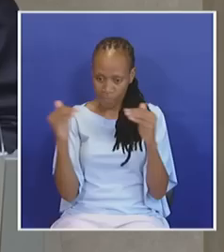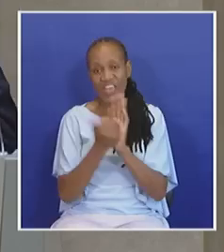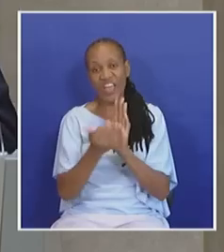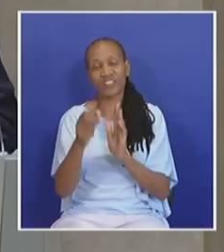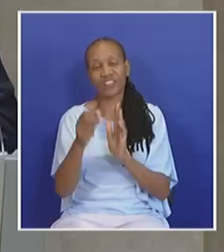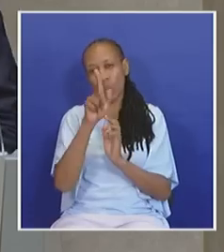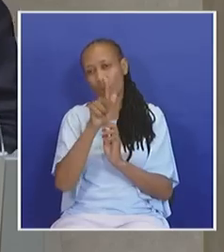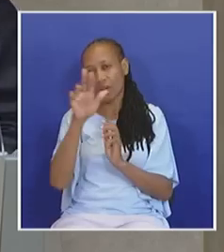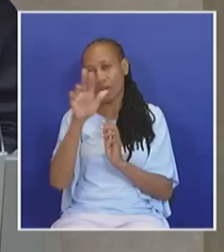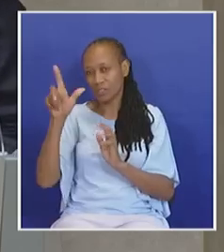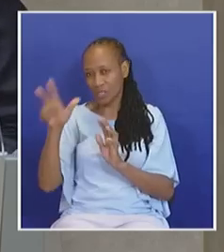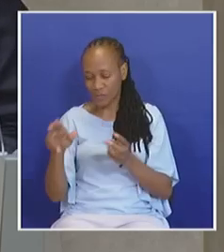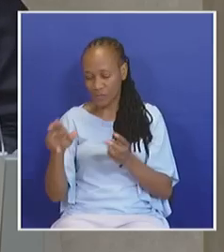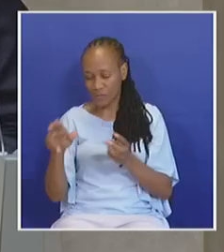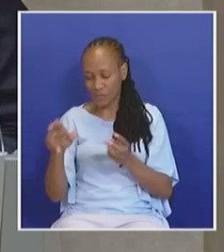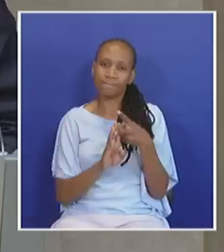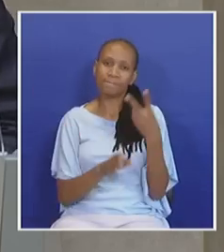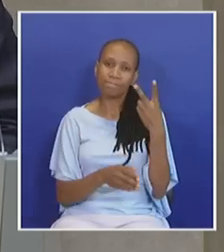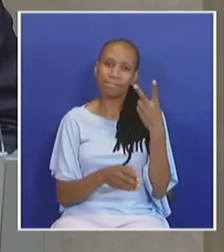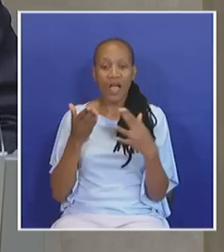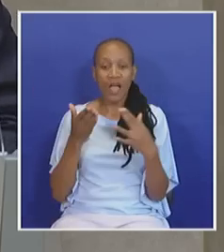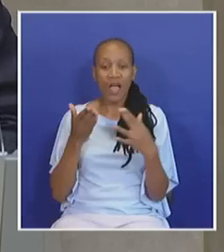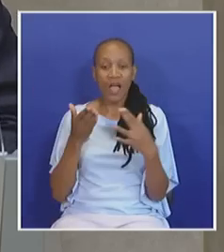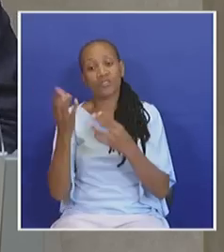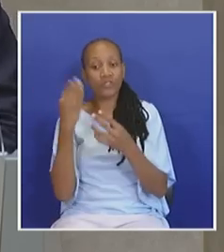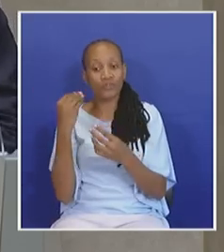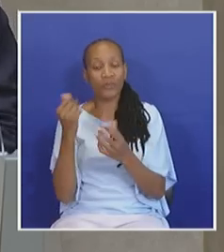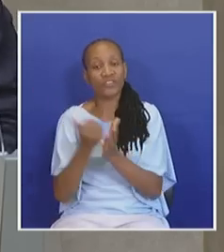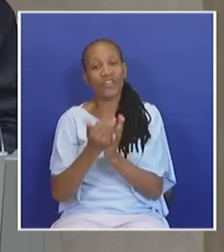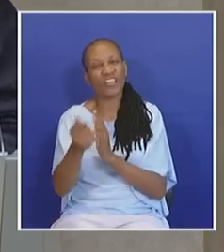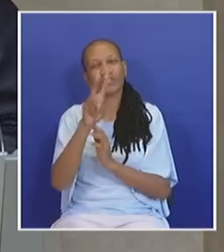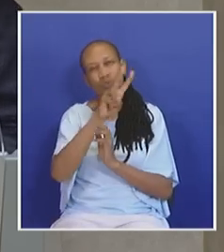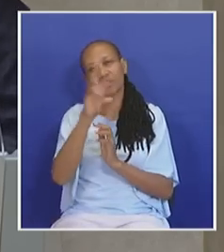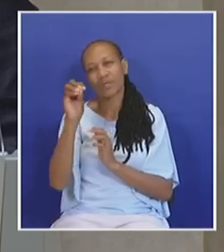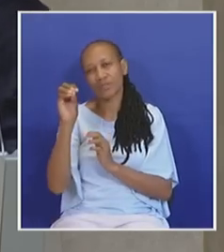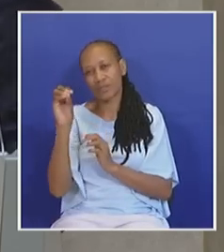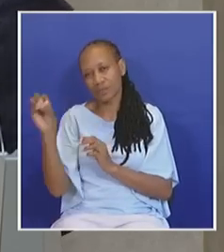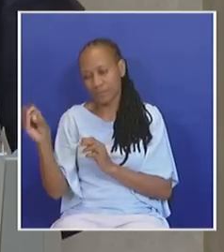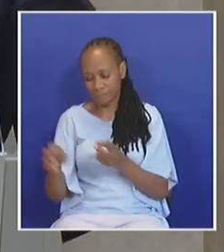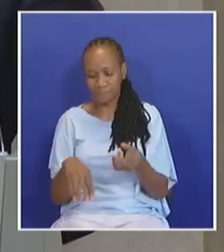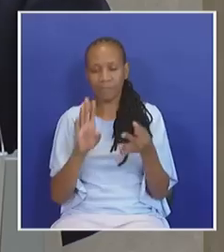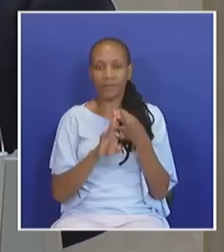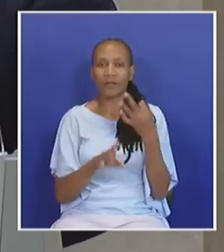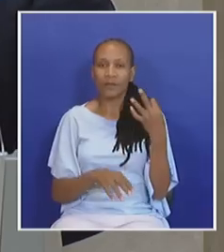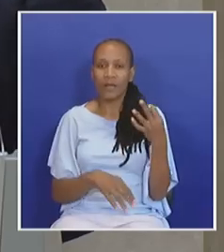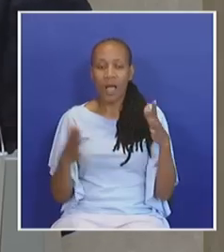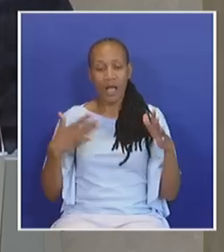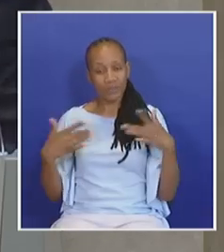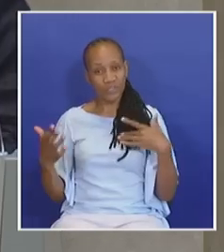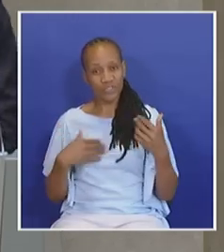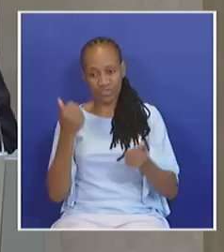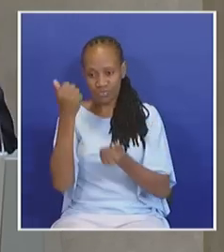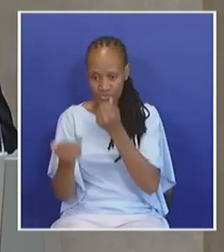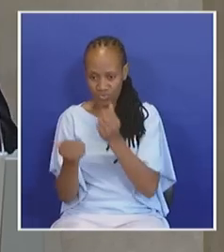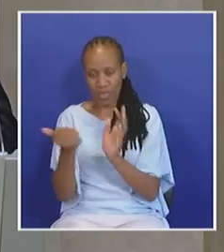the Promotion of Access to Information Act, 2000, the Promotion of Administrative Justice